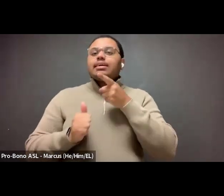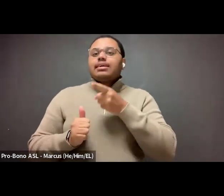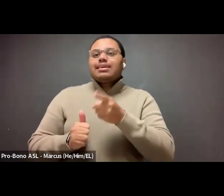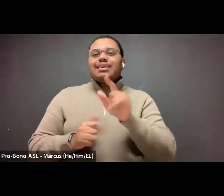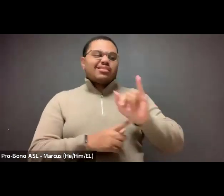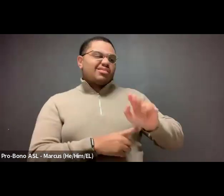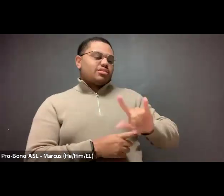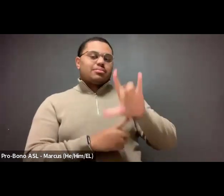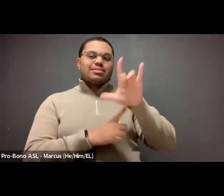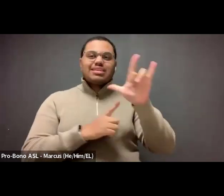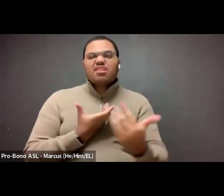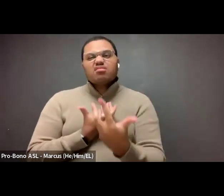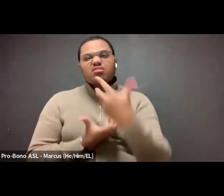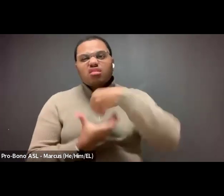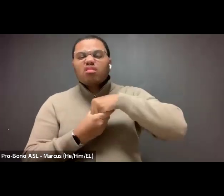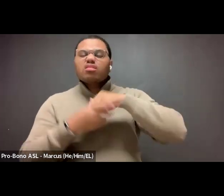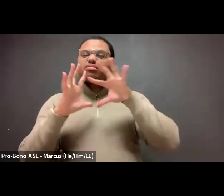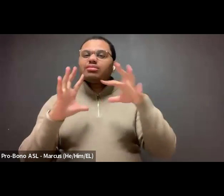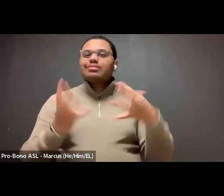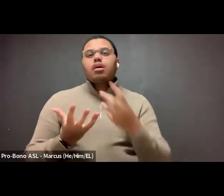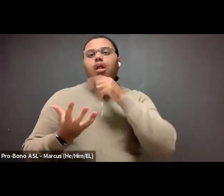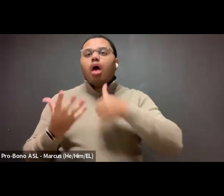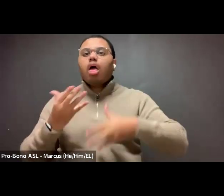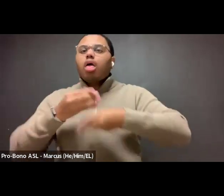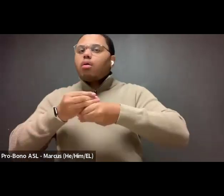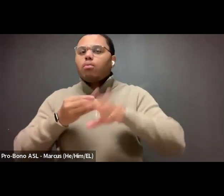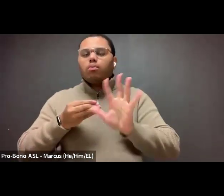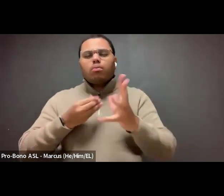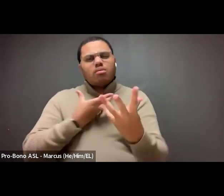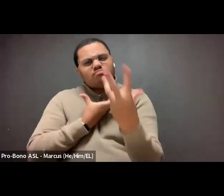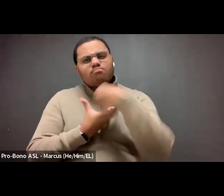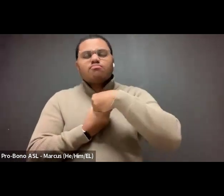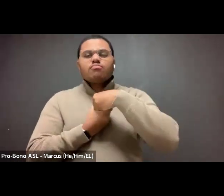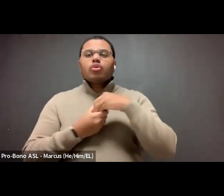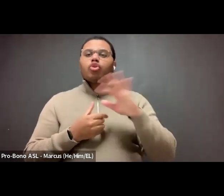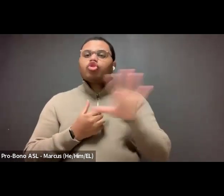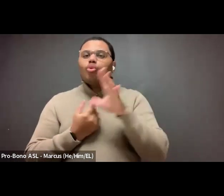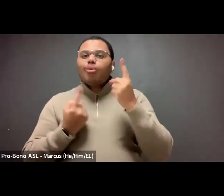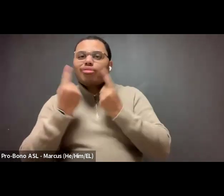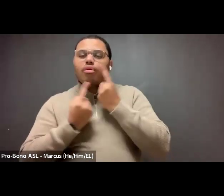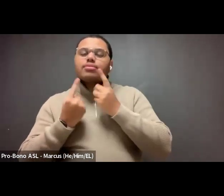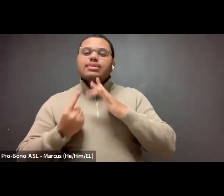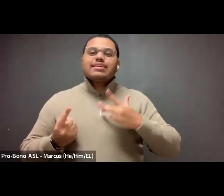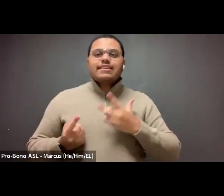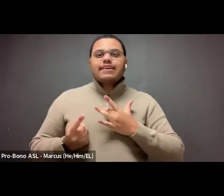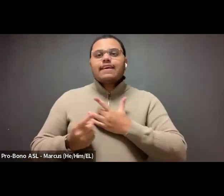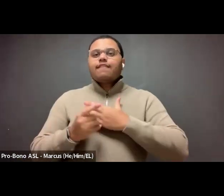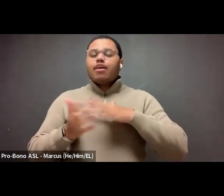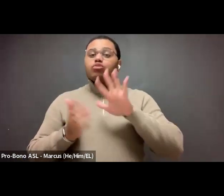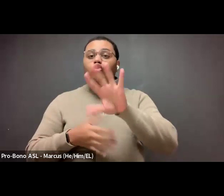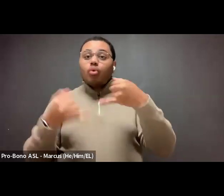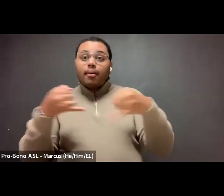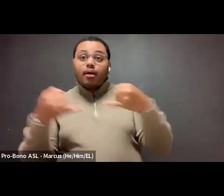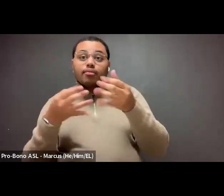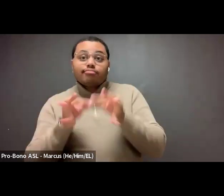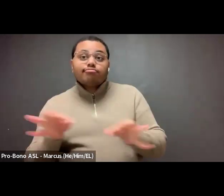not an addition to the process. As a director modeling behavior that says your thoughts, your feelings, your boundaries matter, that